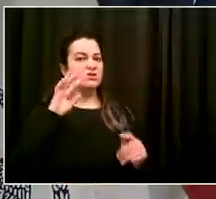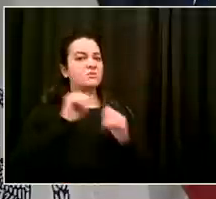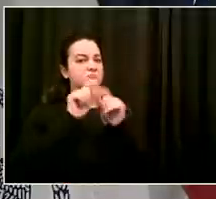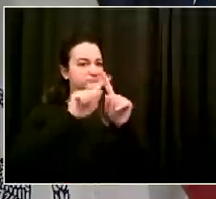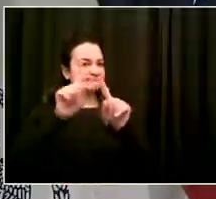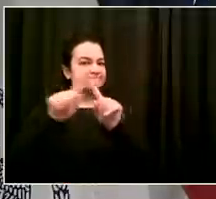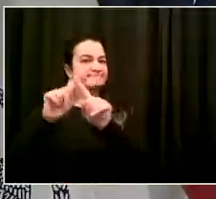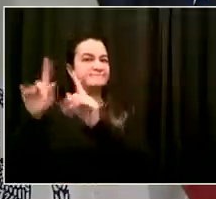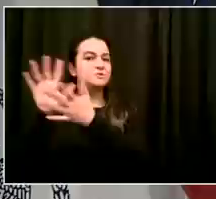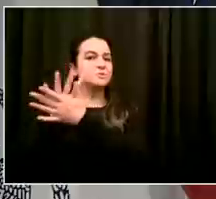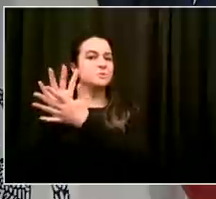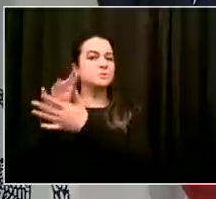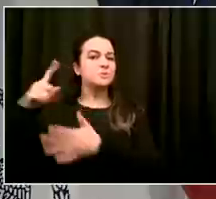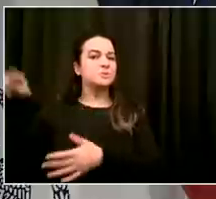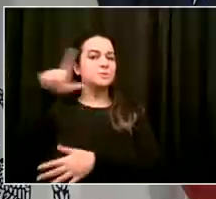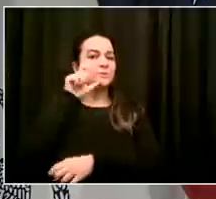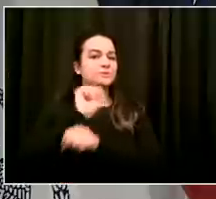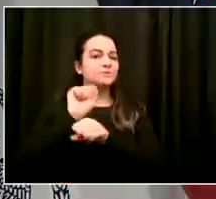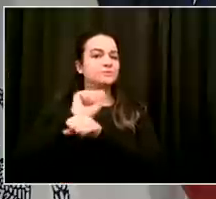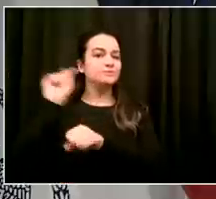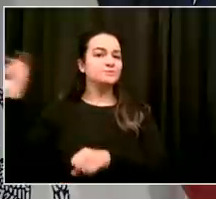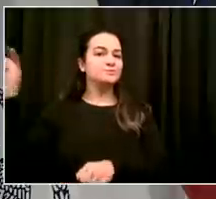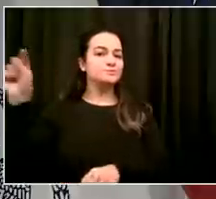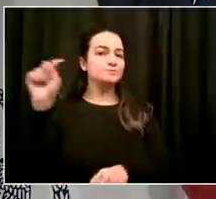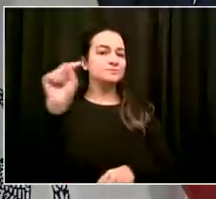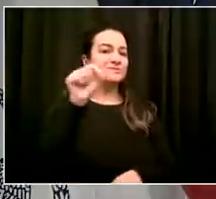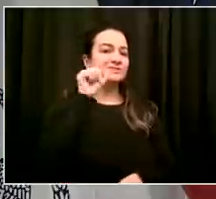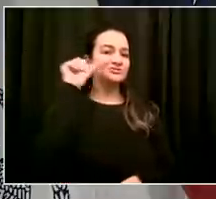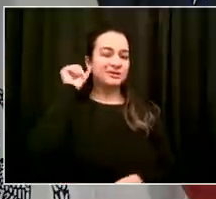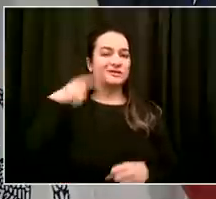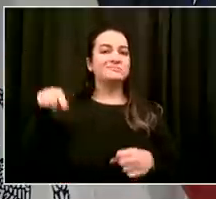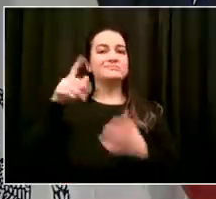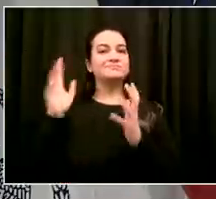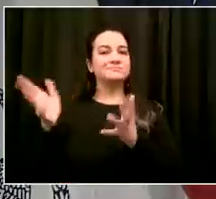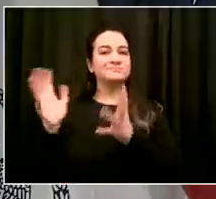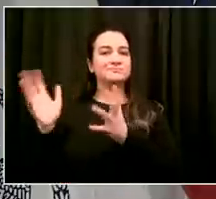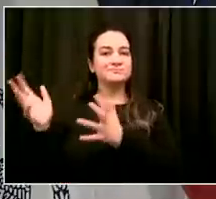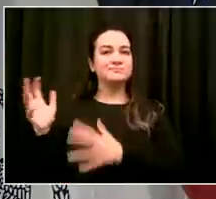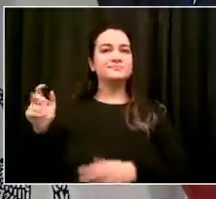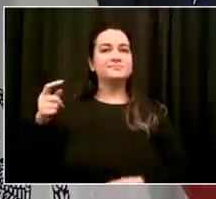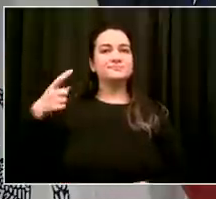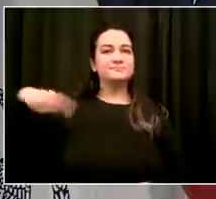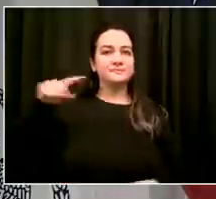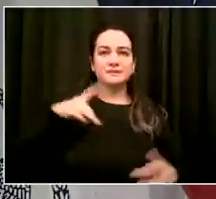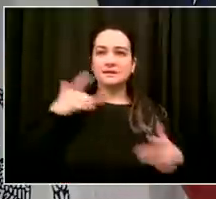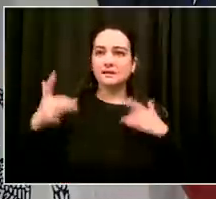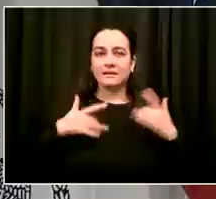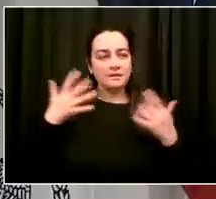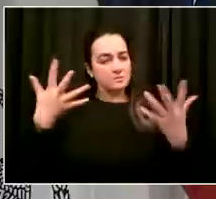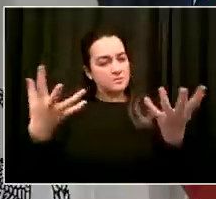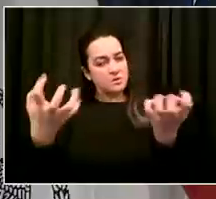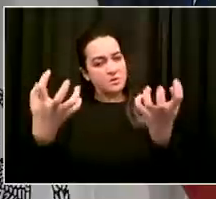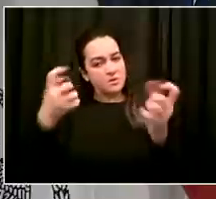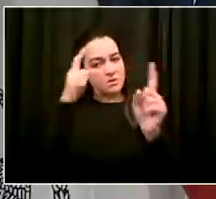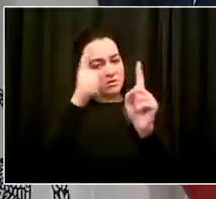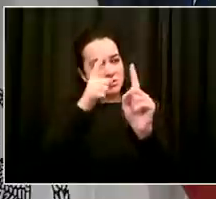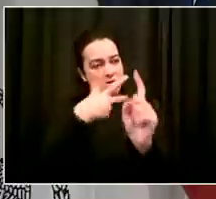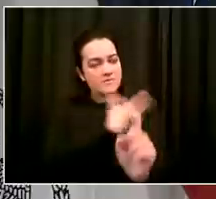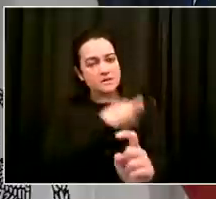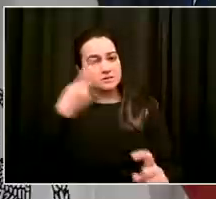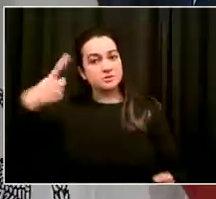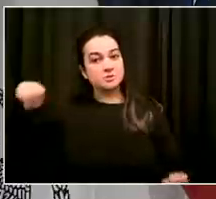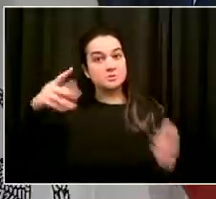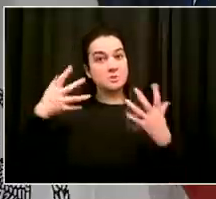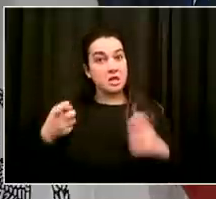remote learning instructors. And the resounding question I had from them was, is the city, is the